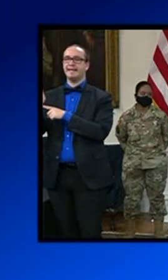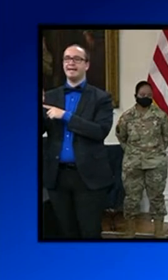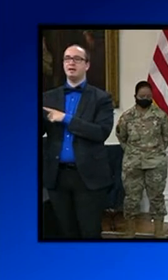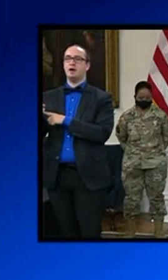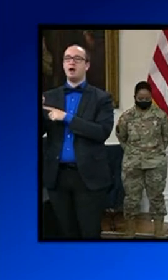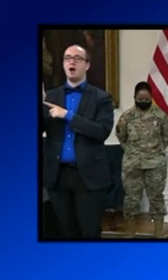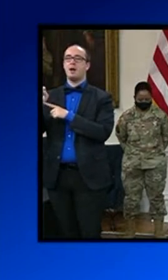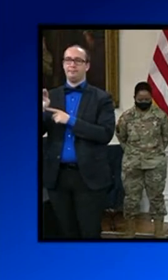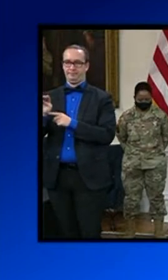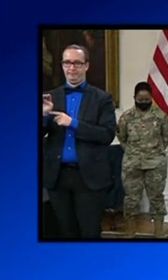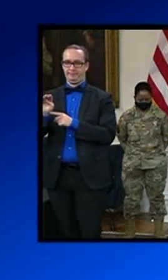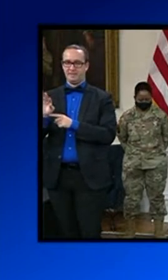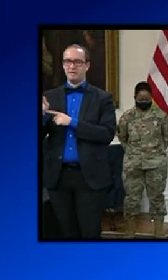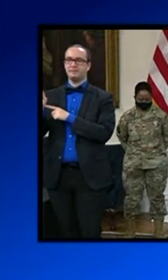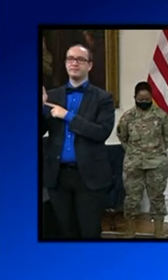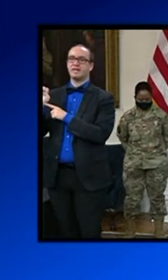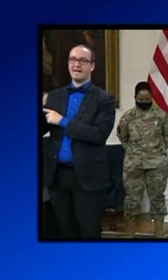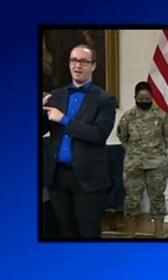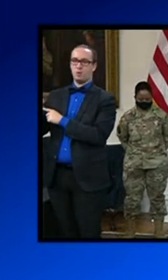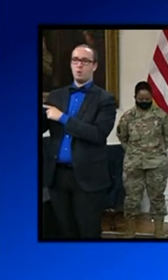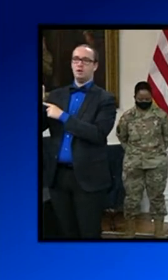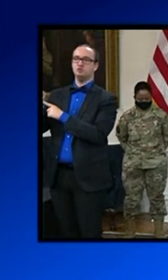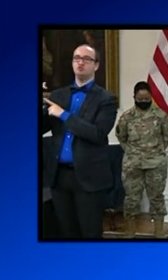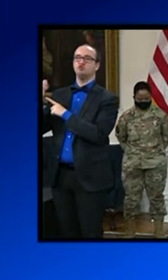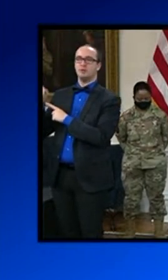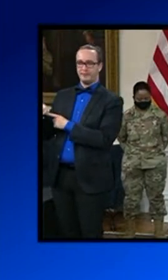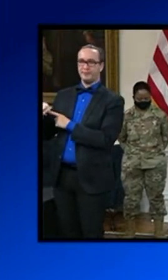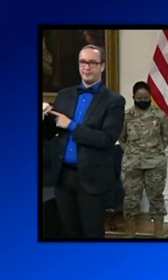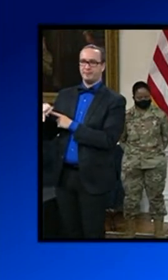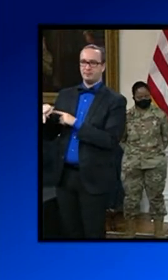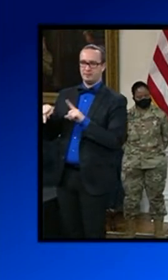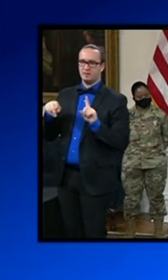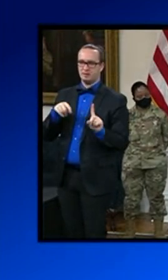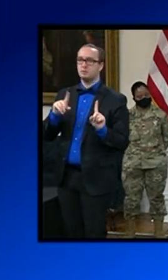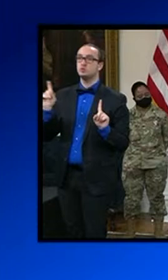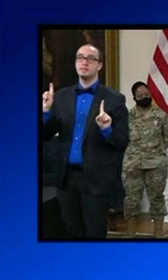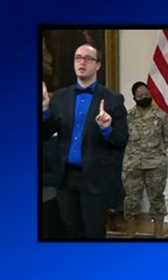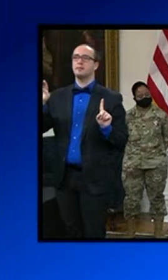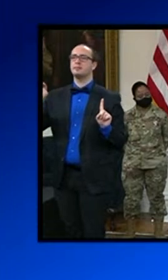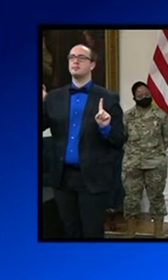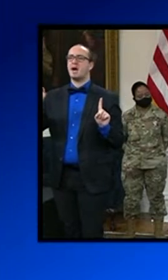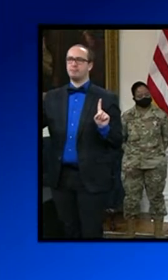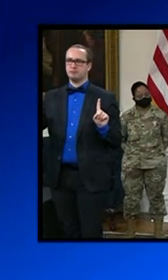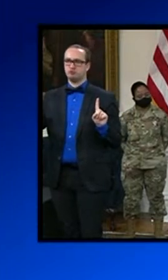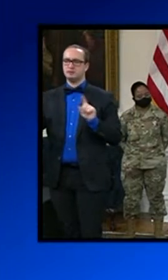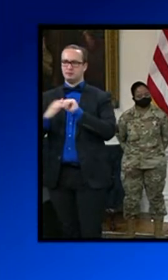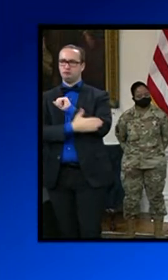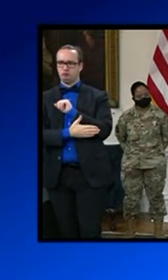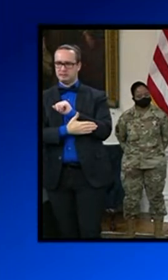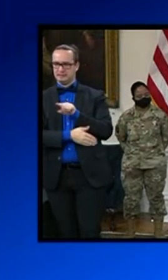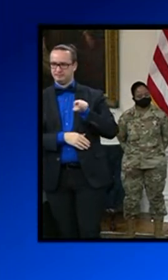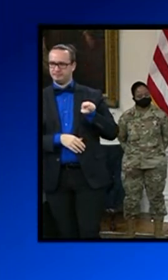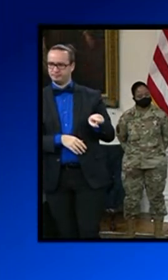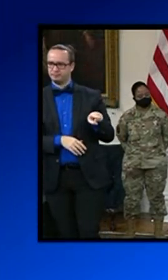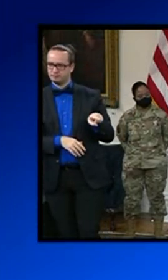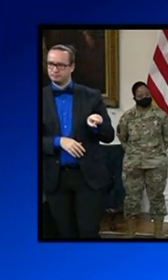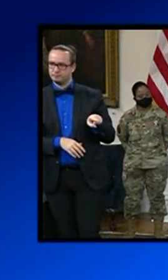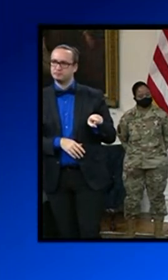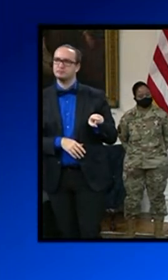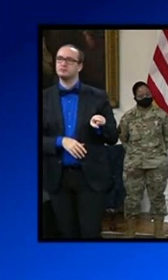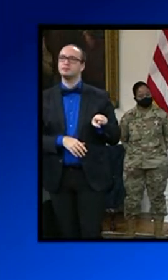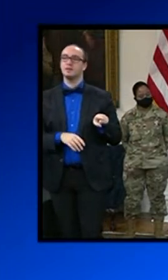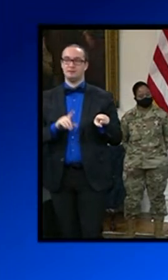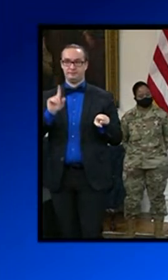George's County, has partnered with Holy Cross Hospital for a vaccination pilot. And in their first weekend, they administered